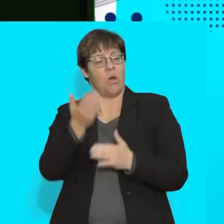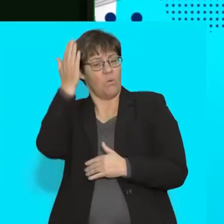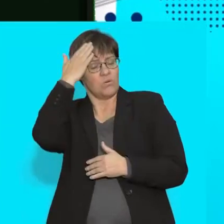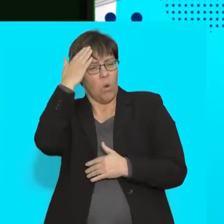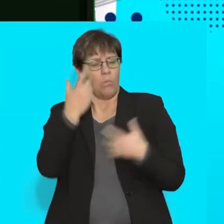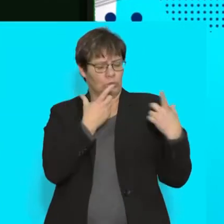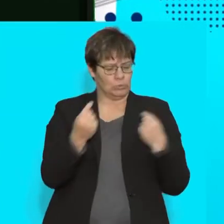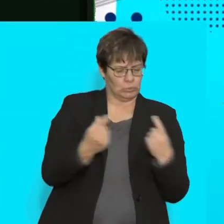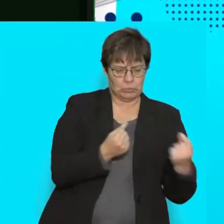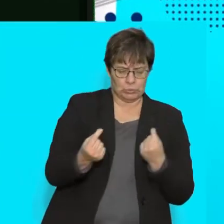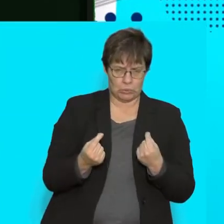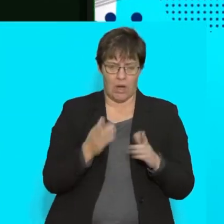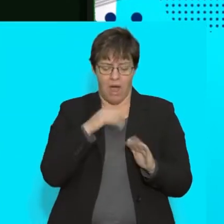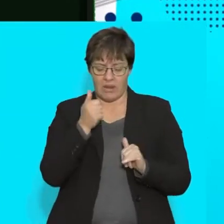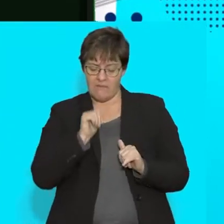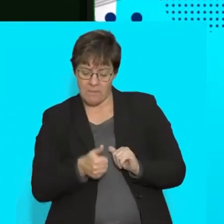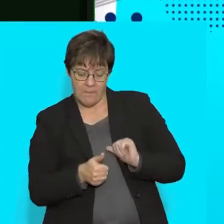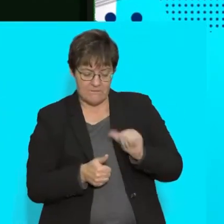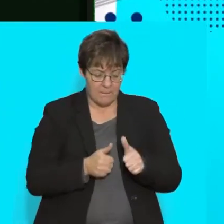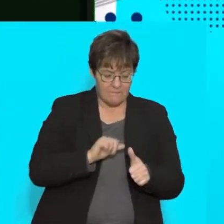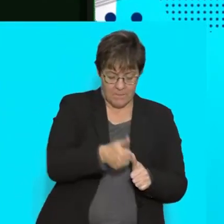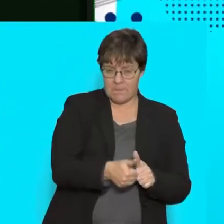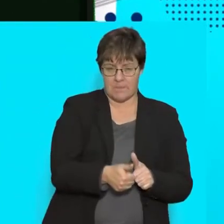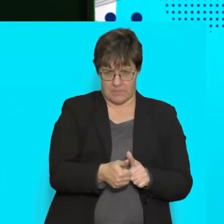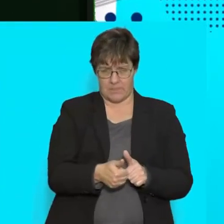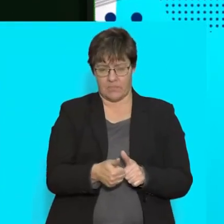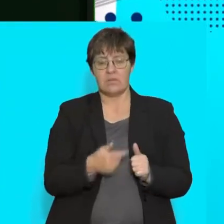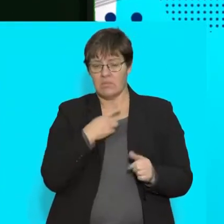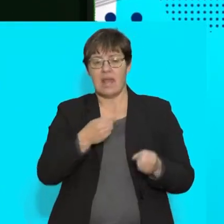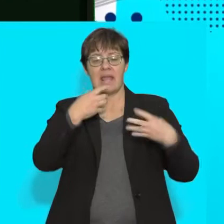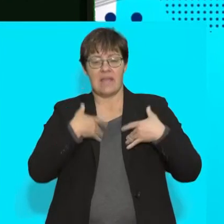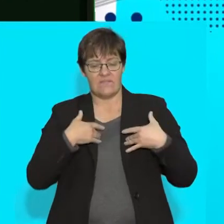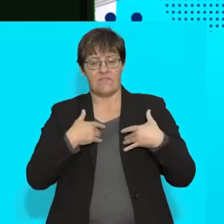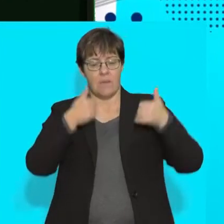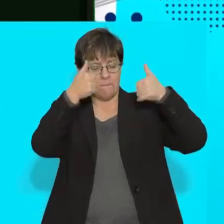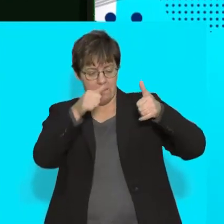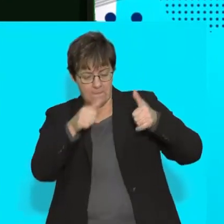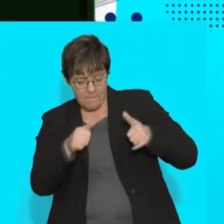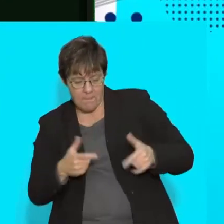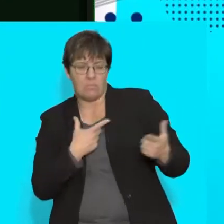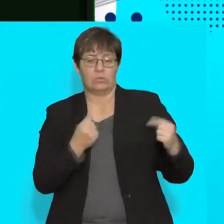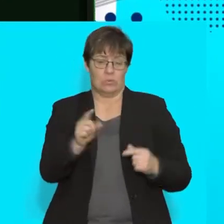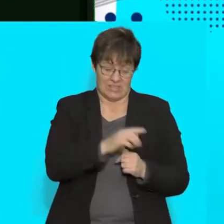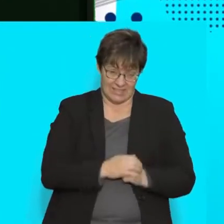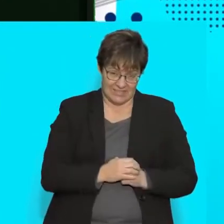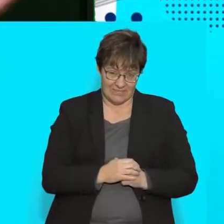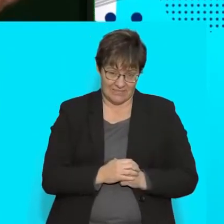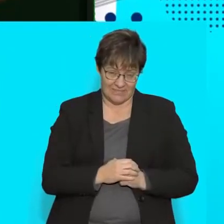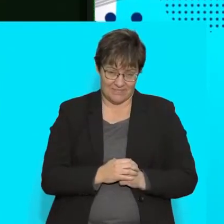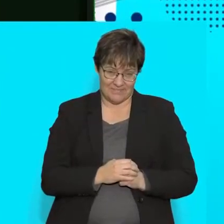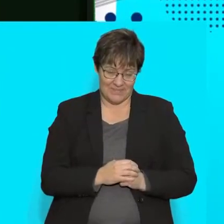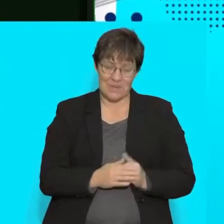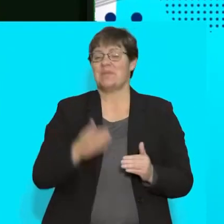know what to do after what and what and what, like that. So it will give you the order of the steps that you need to take.